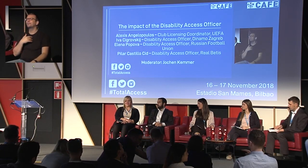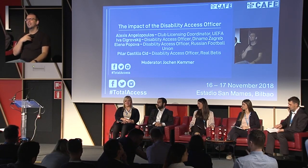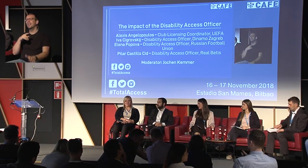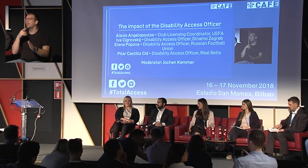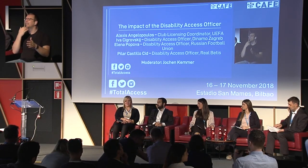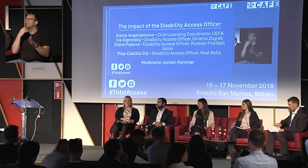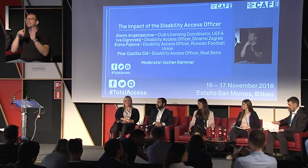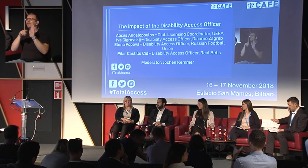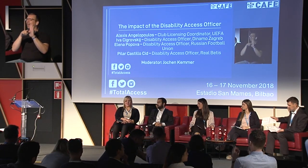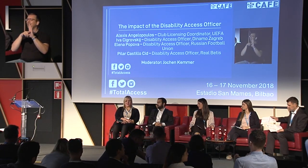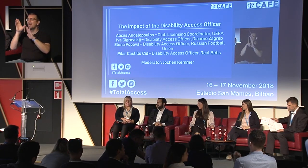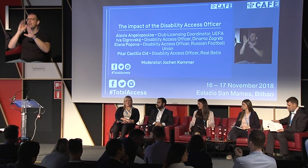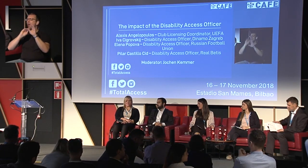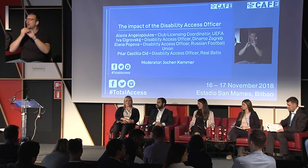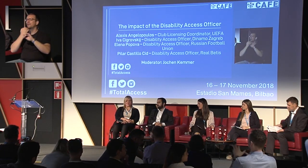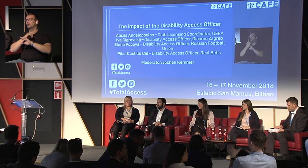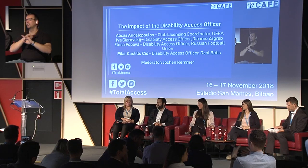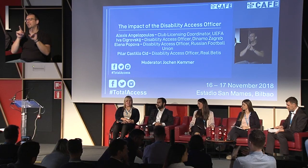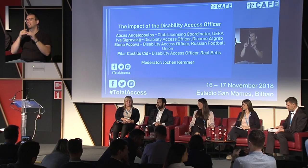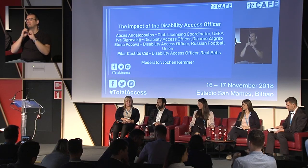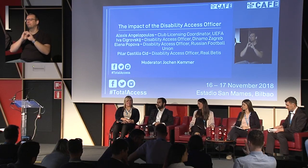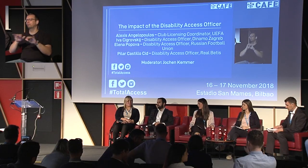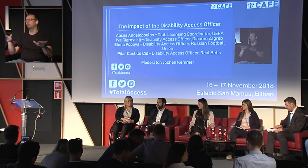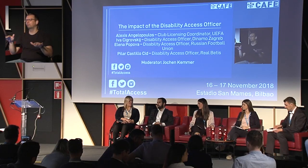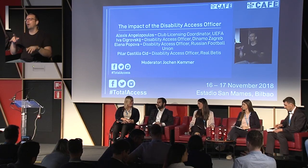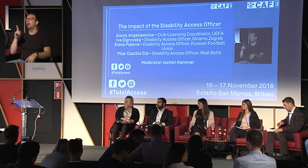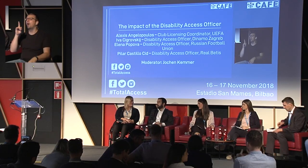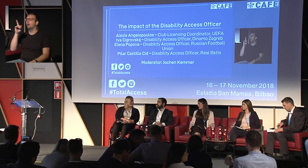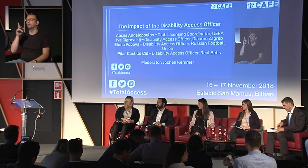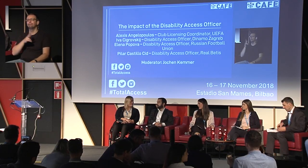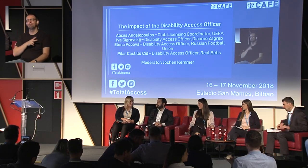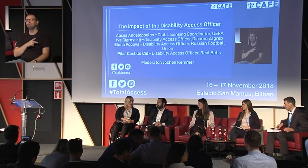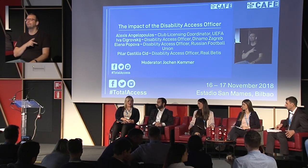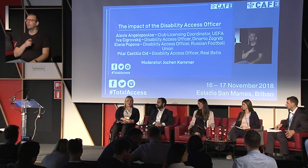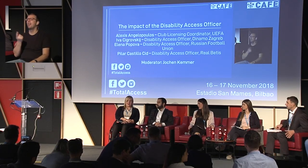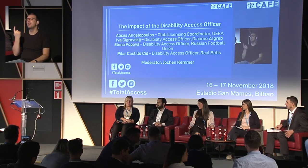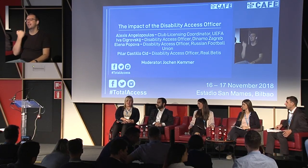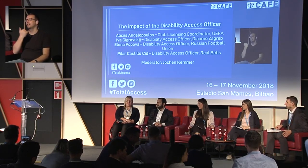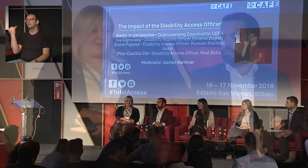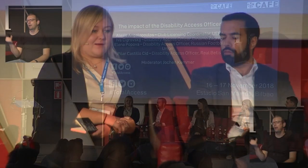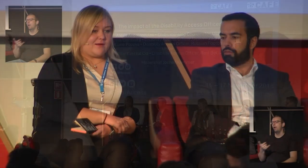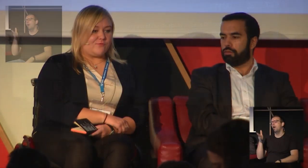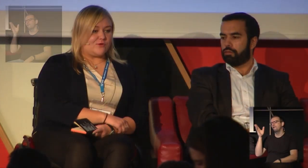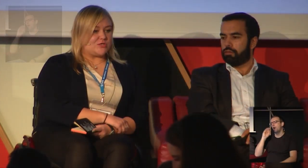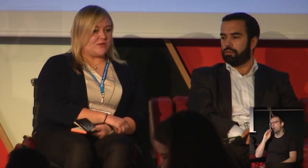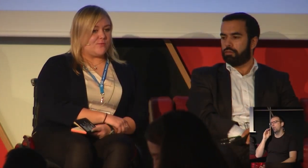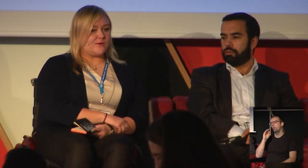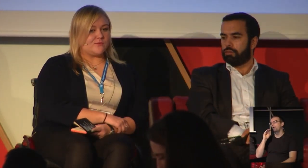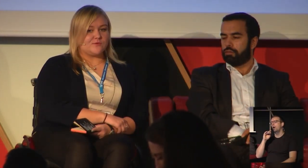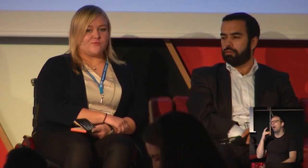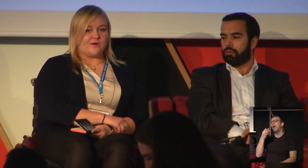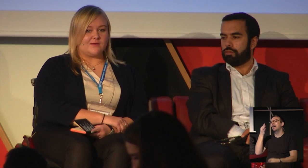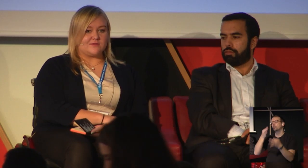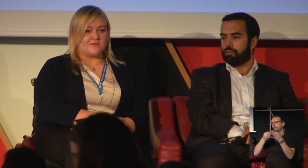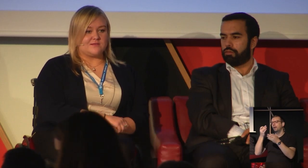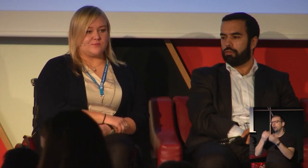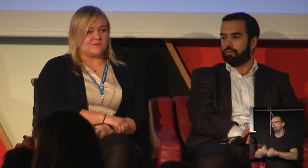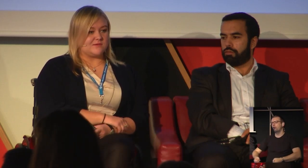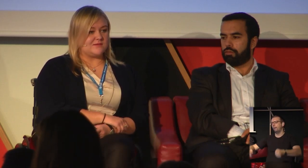went to the UEFA Champions League game, And unfortunately, we couldn't